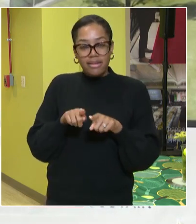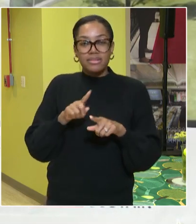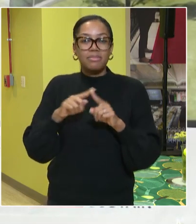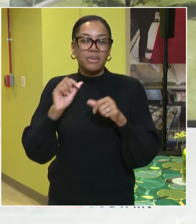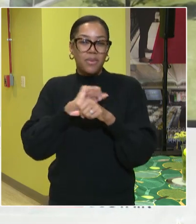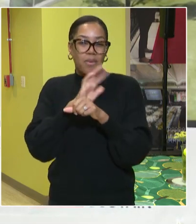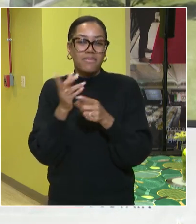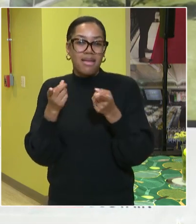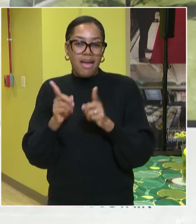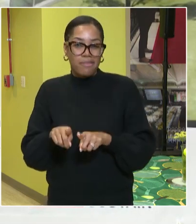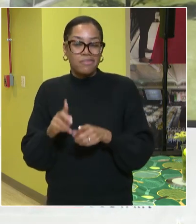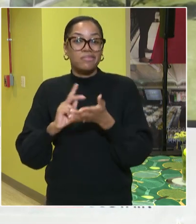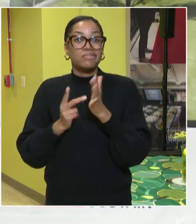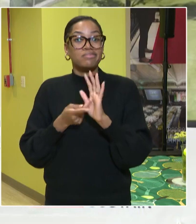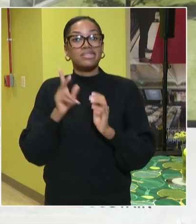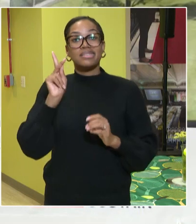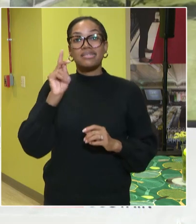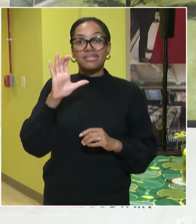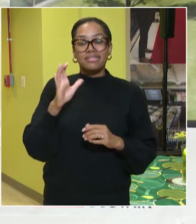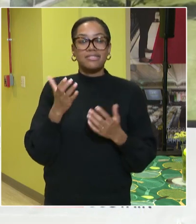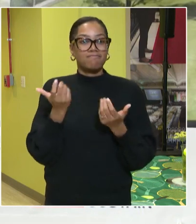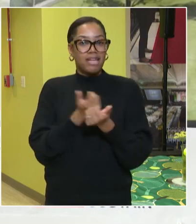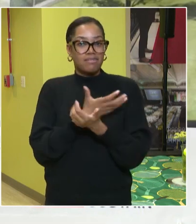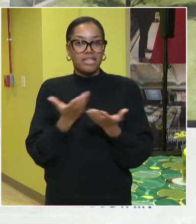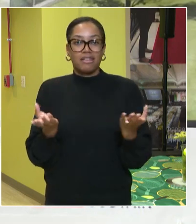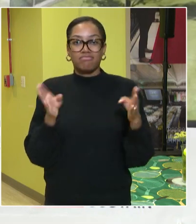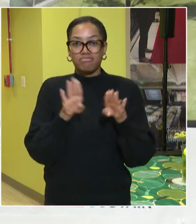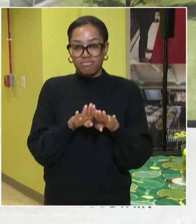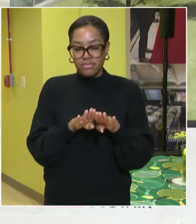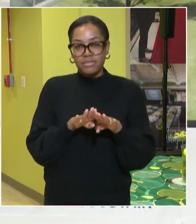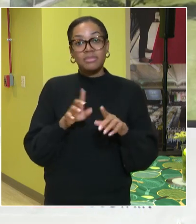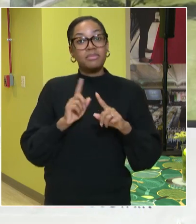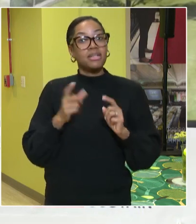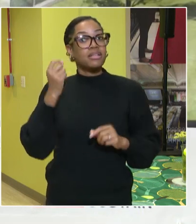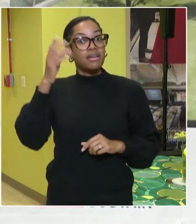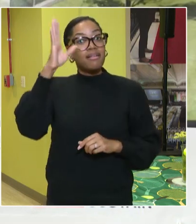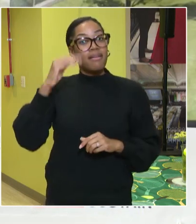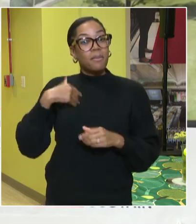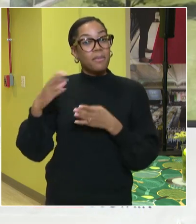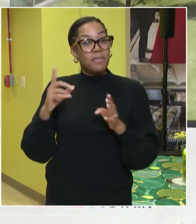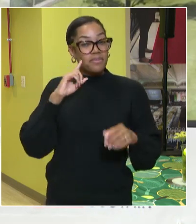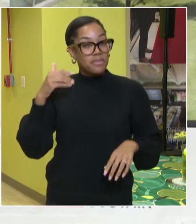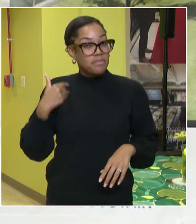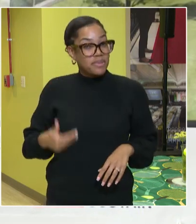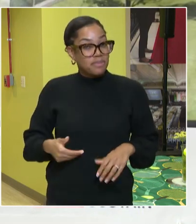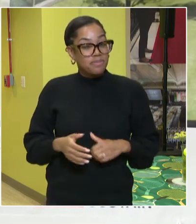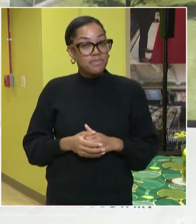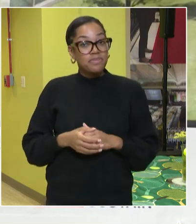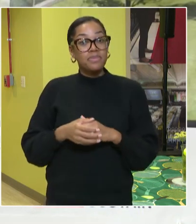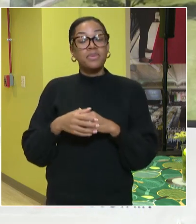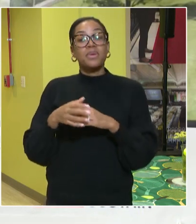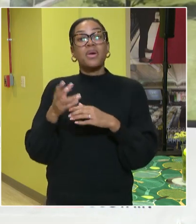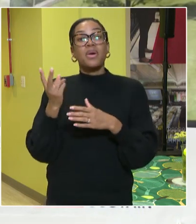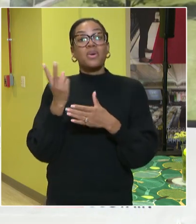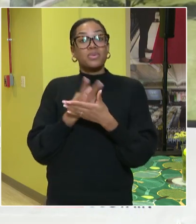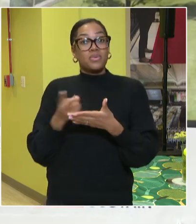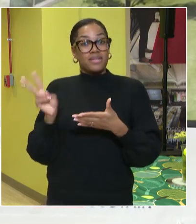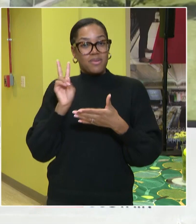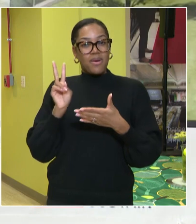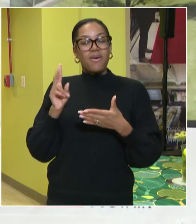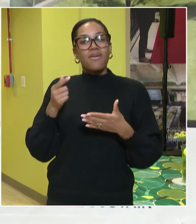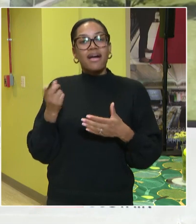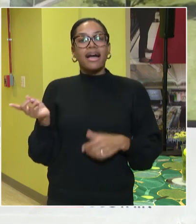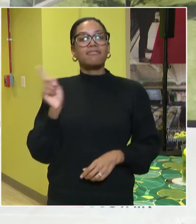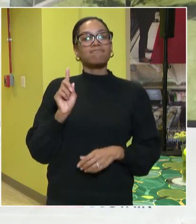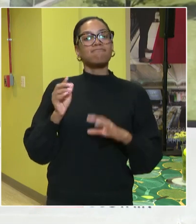for the mayor. Little did I know, God had another plan for me. Just 2 weeks ago, I spoke in my first official role